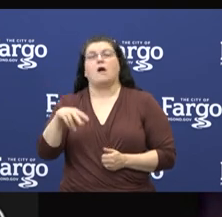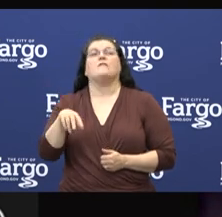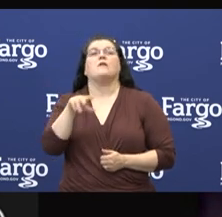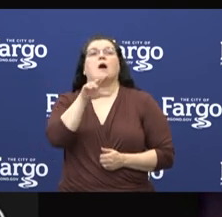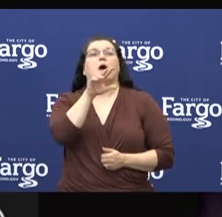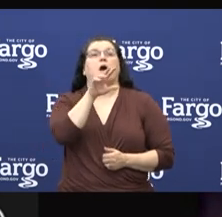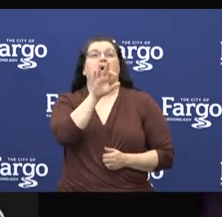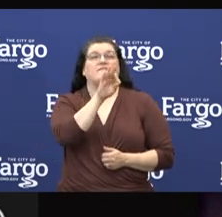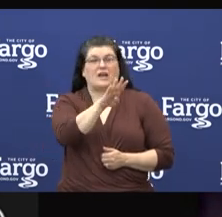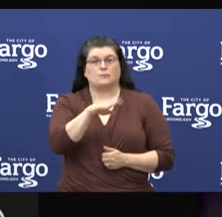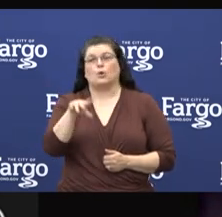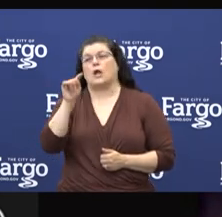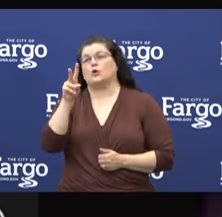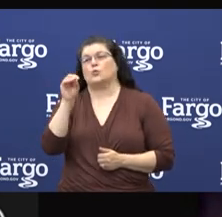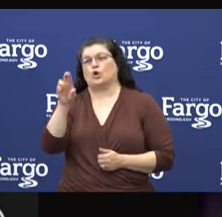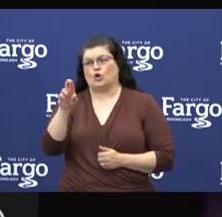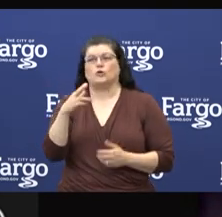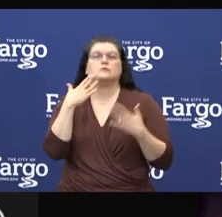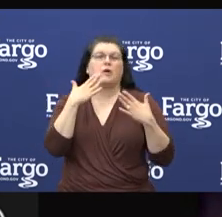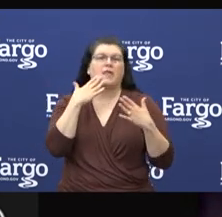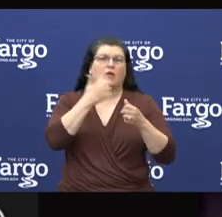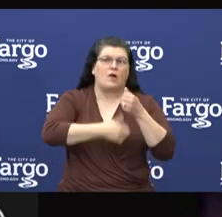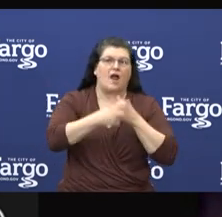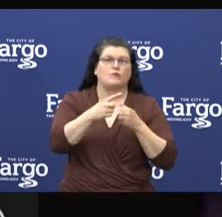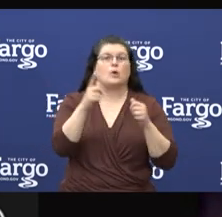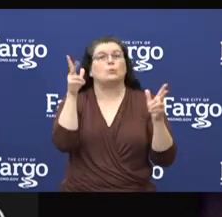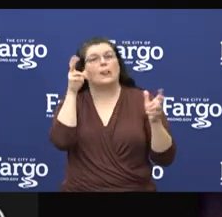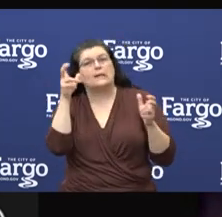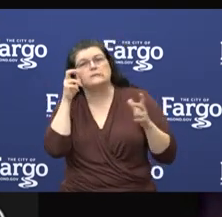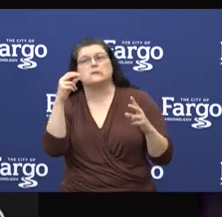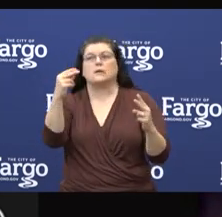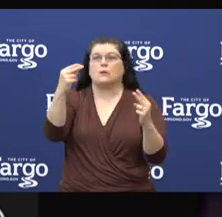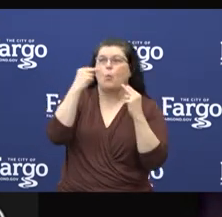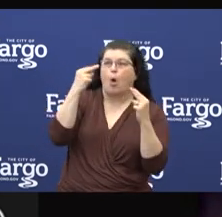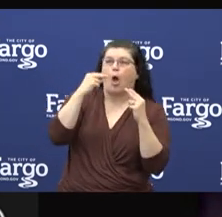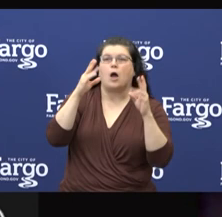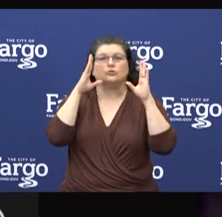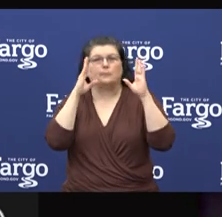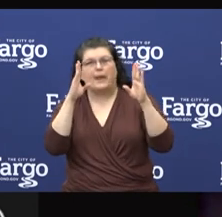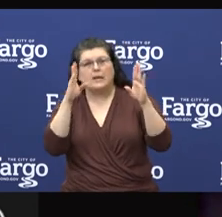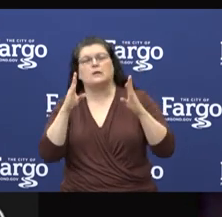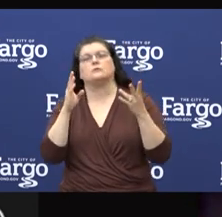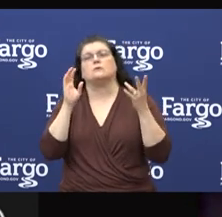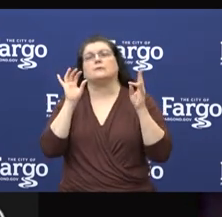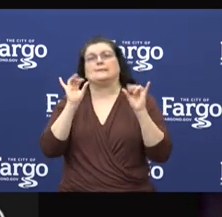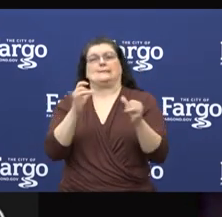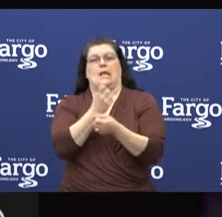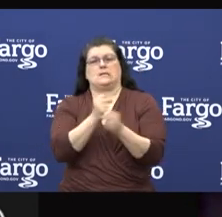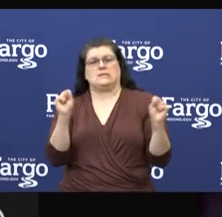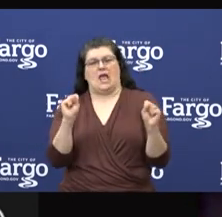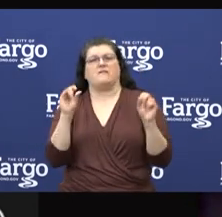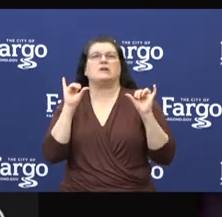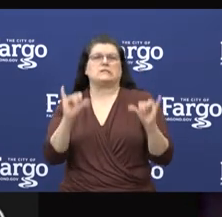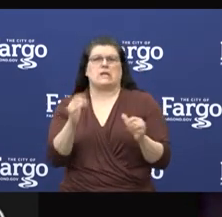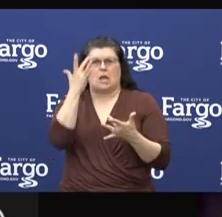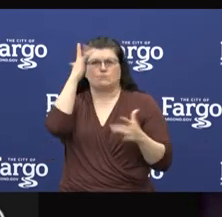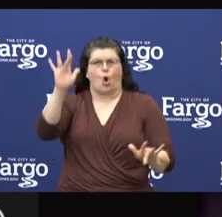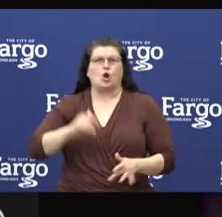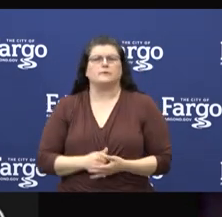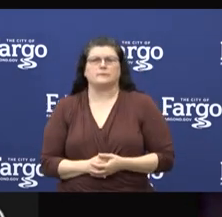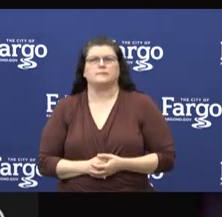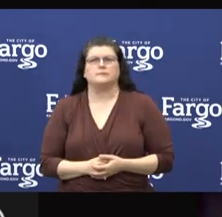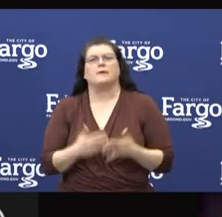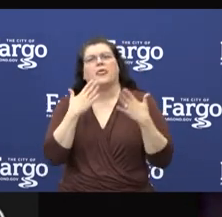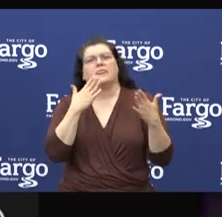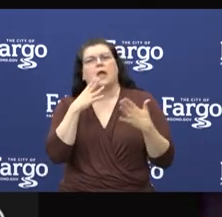thank you to everyone listening, watching, paying attention. Stay safe, stay smart. Thank you,